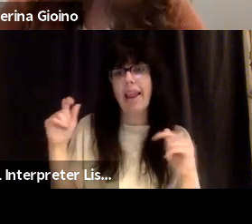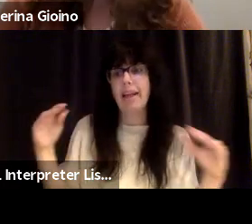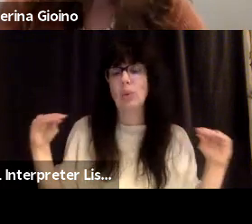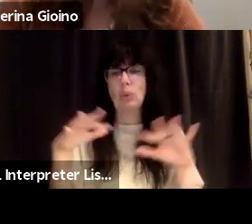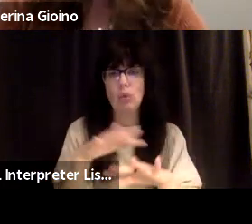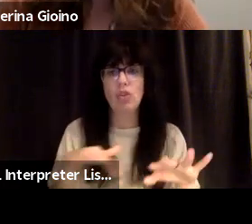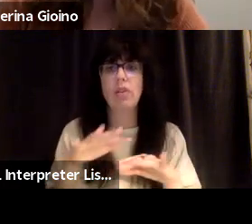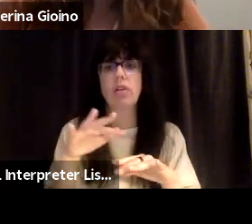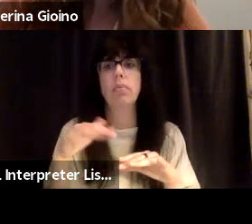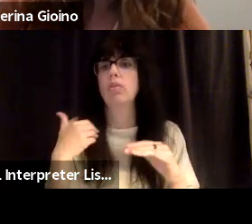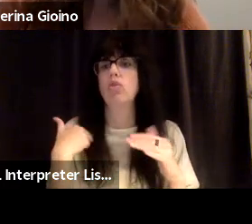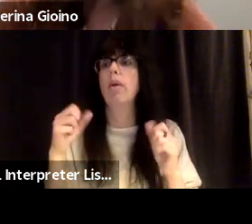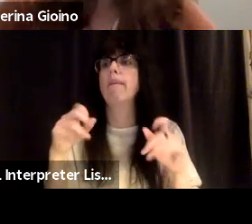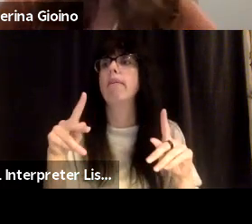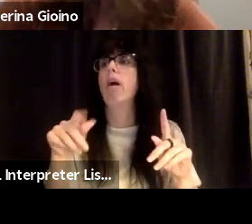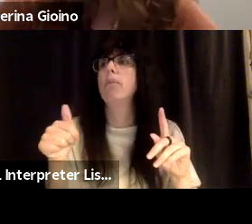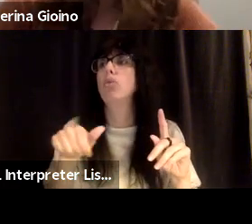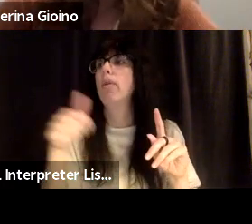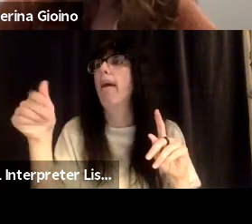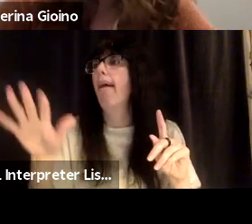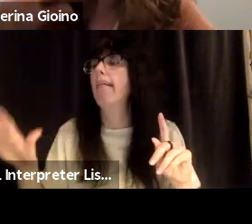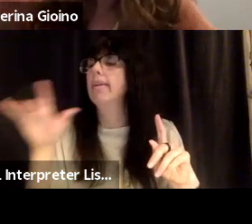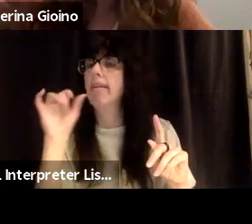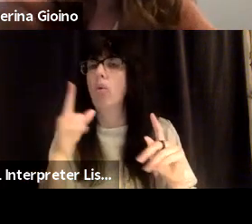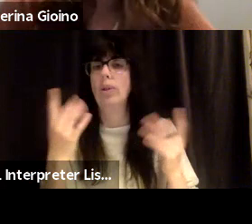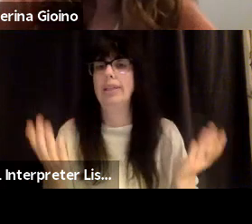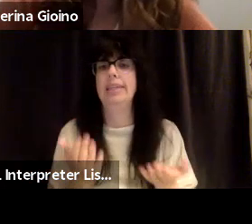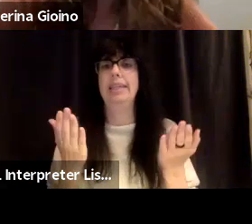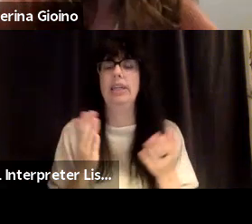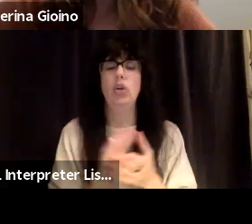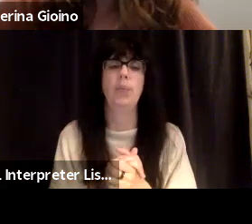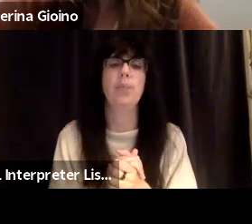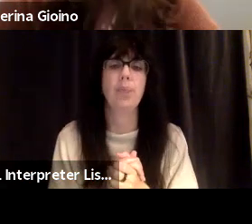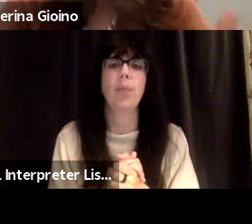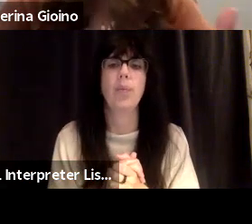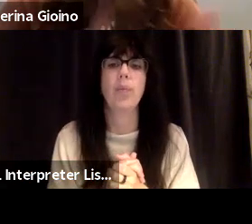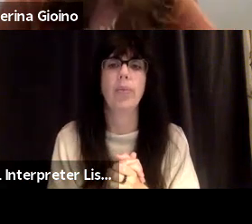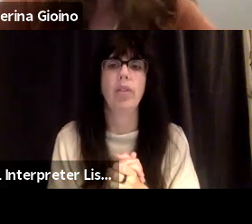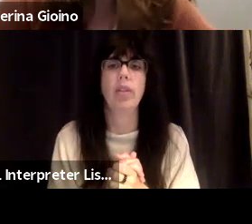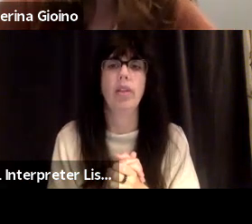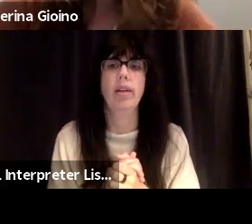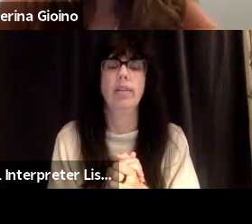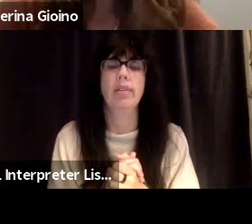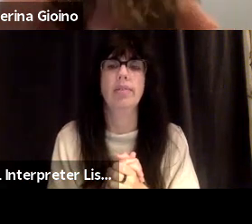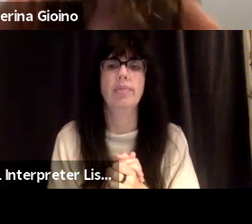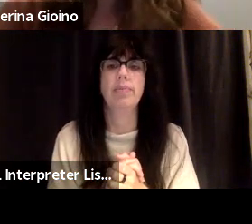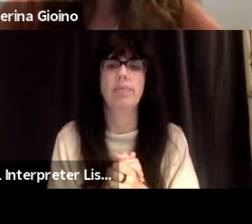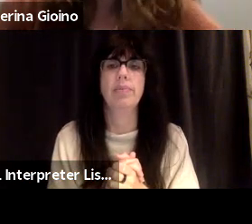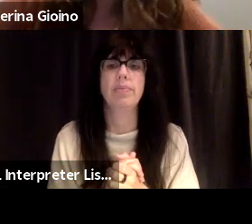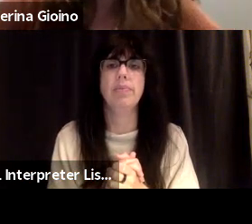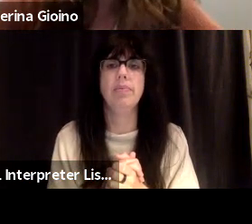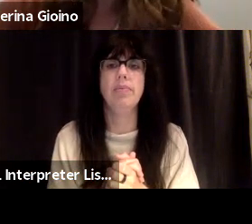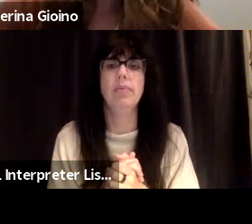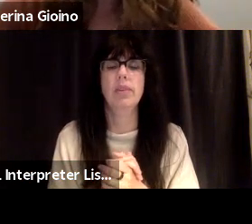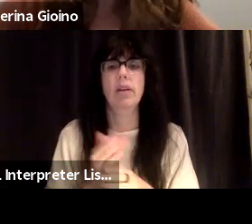opportunity elsewhere. We don't have opportunity here alone. It's not just the only privateship part of it. But again, frankly, I was a former